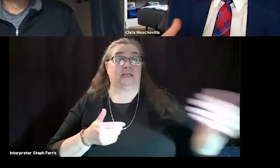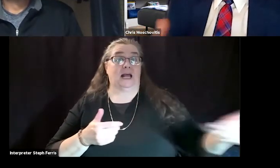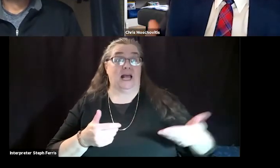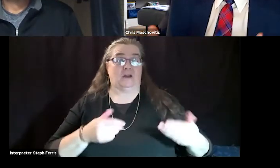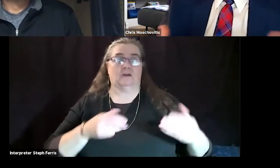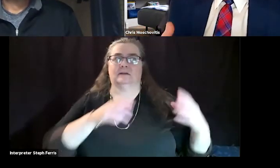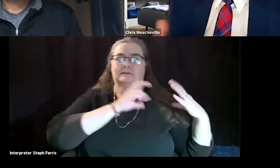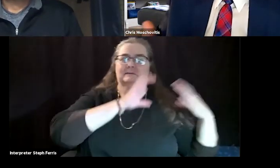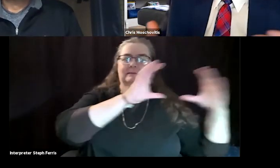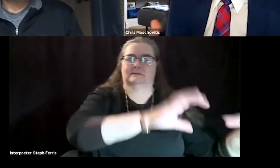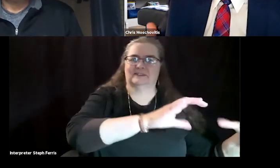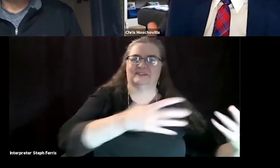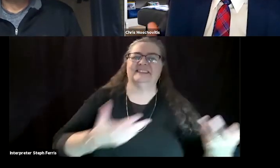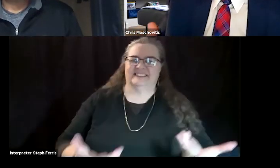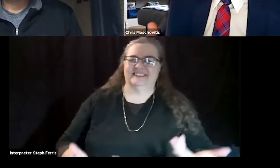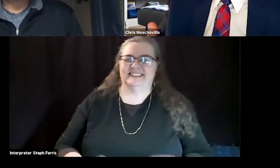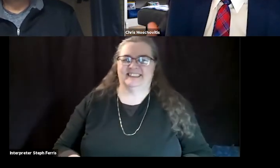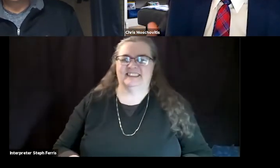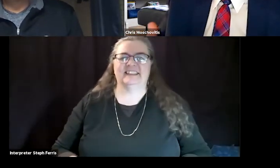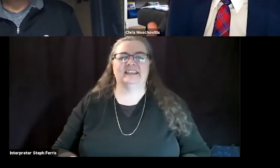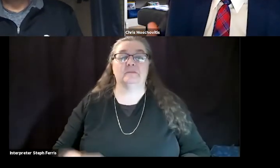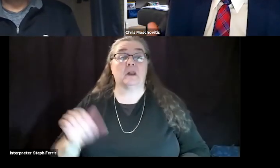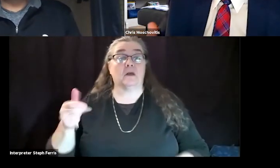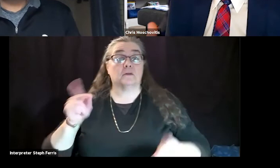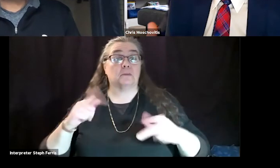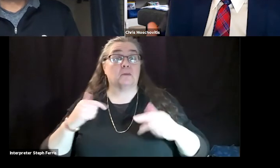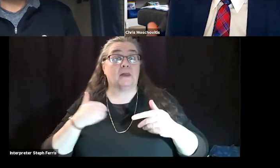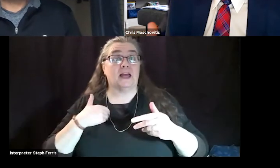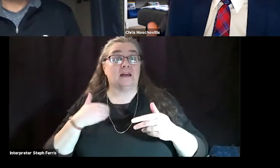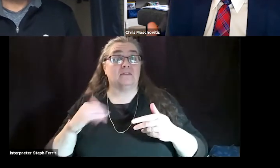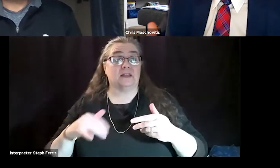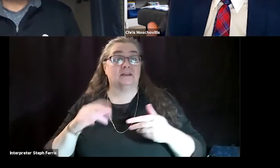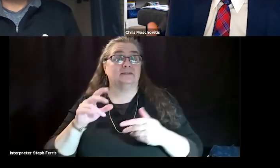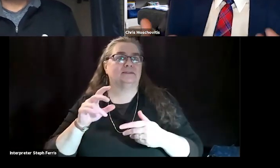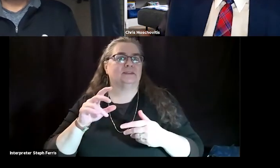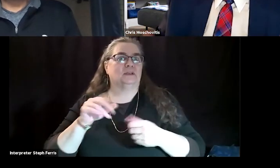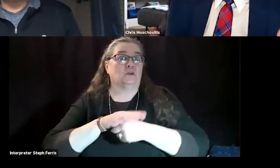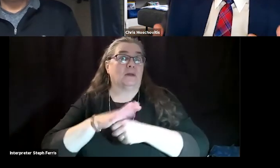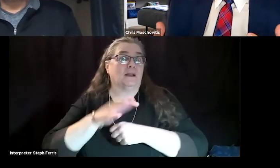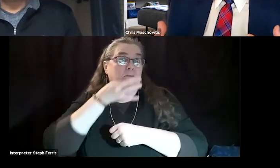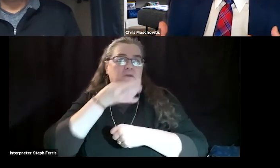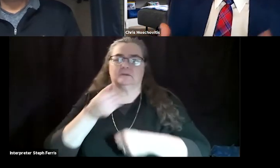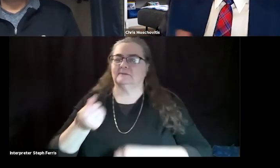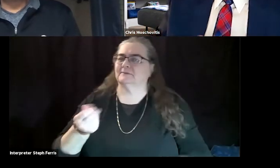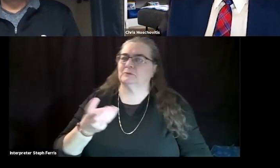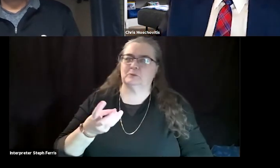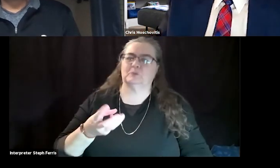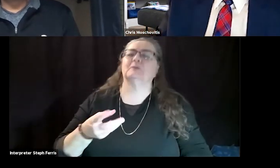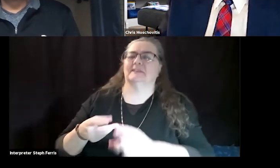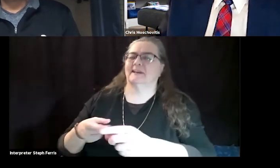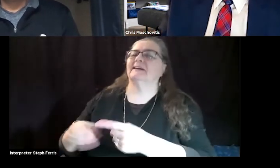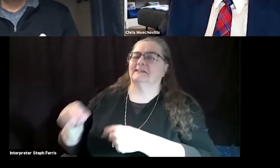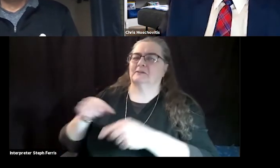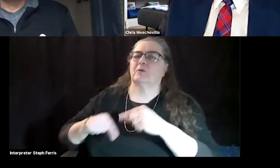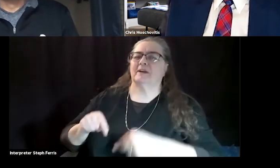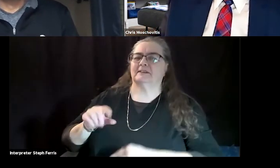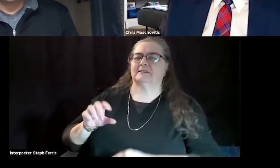domain expertise, right? Right. So this goes back to Sonia's question of another place to prepare